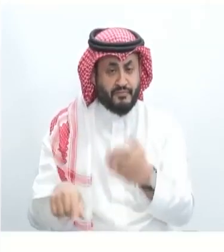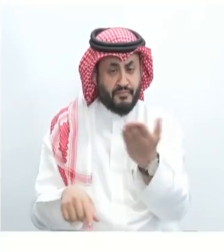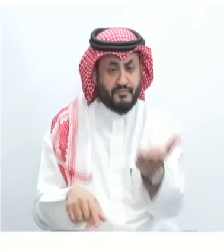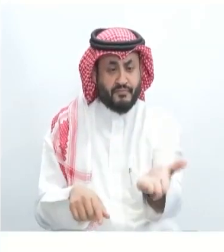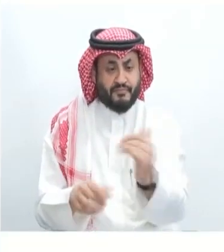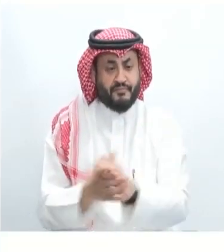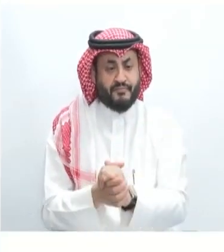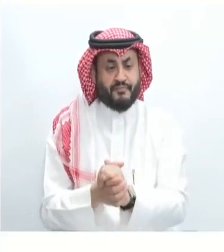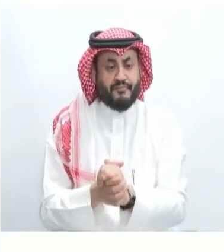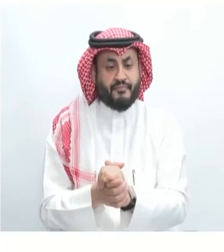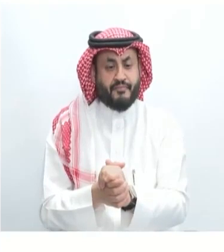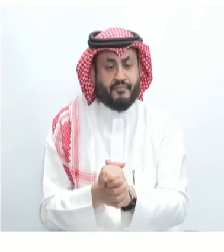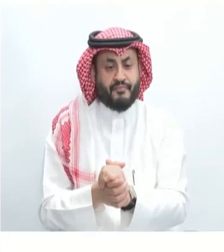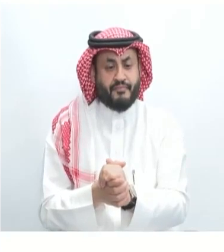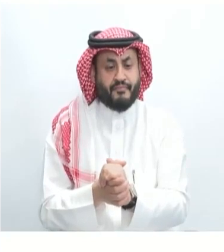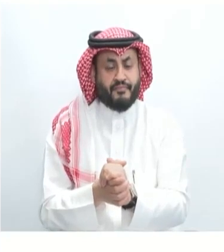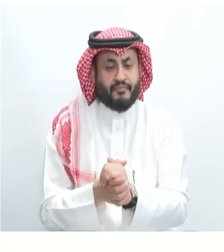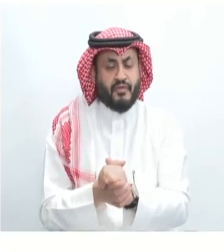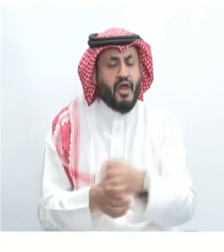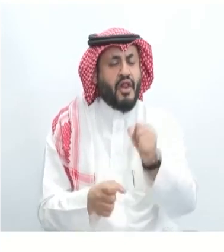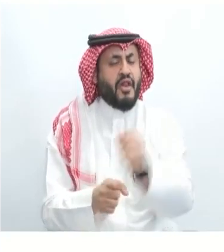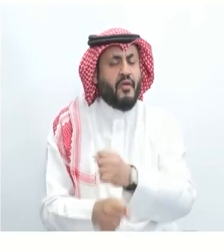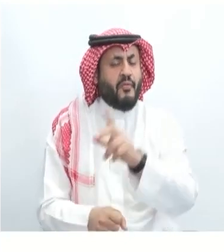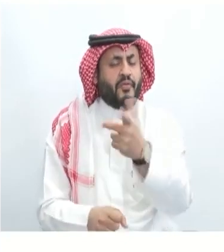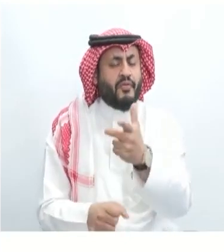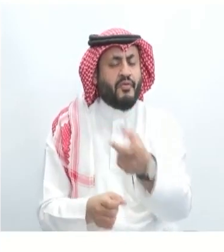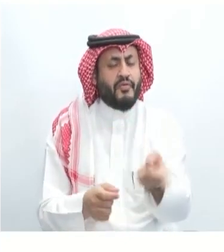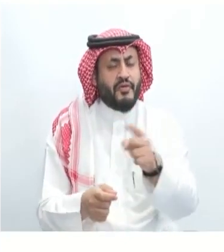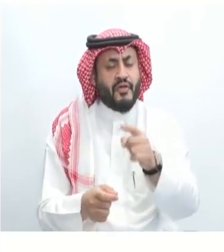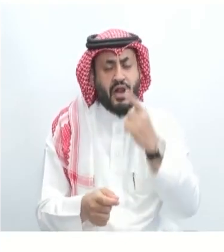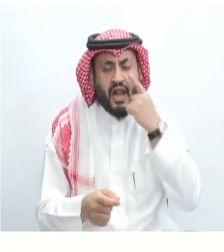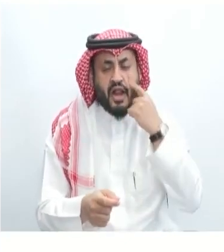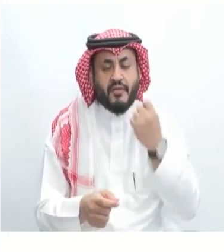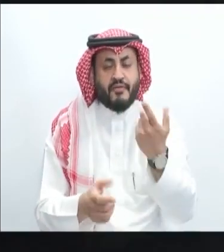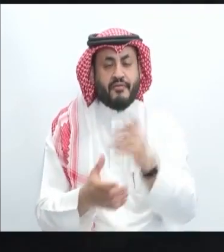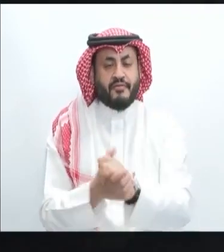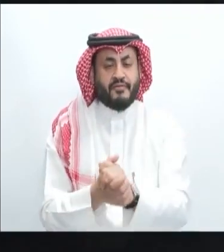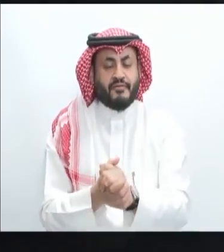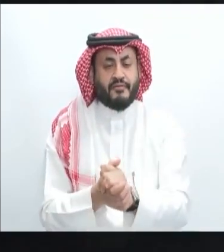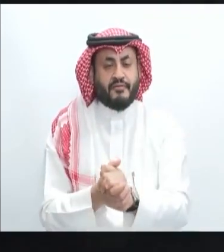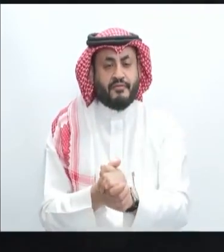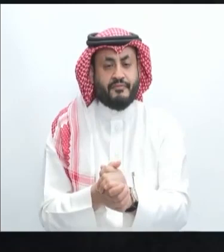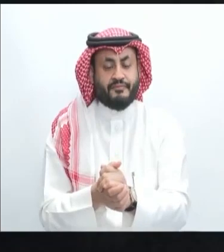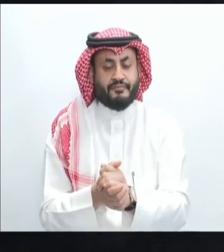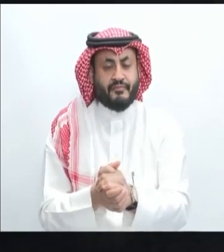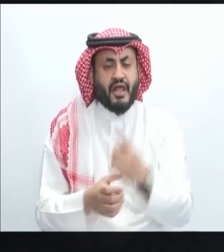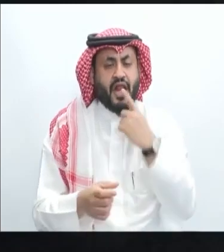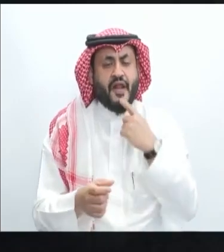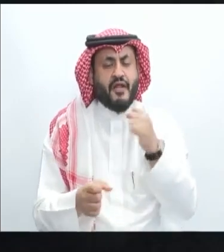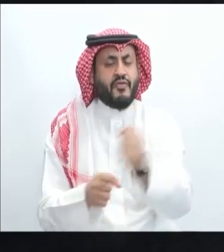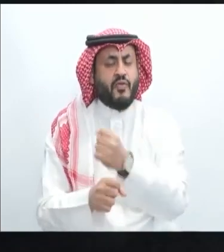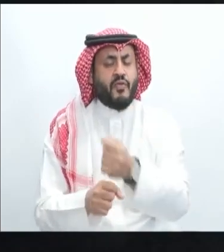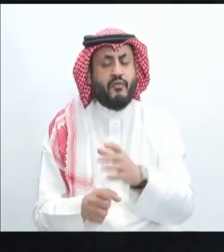is, what should you do to live a healthy life? And what exactly we mean a healthy